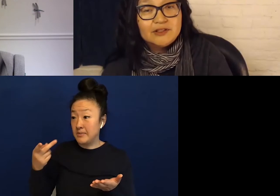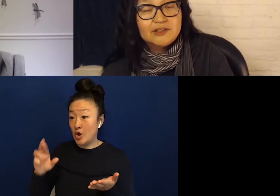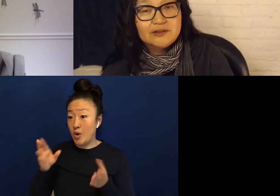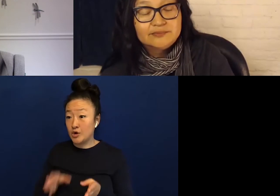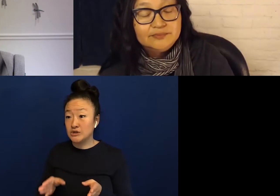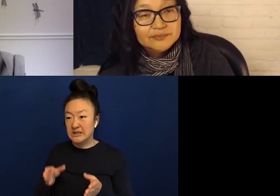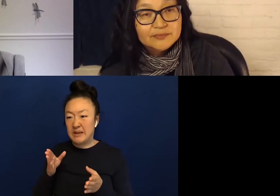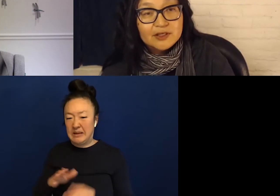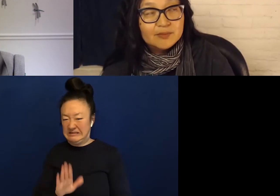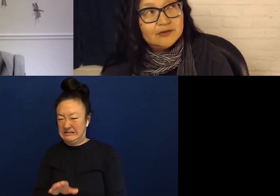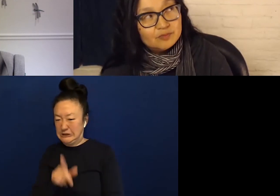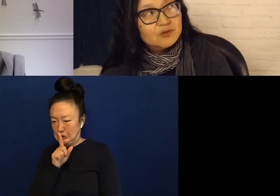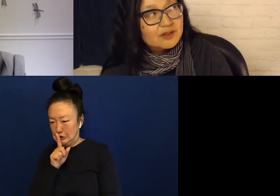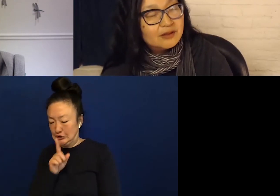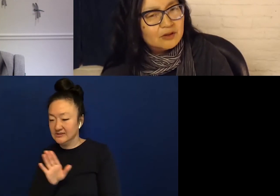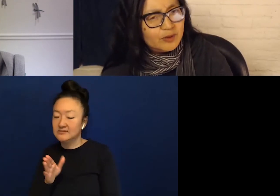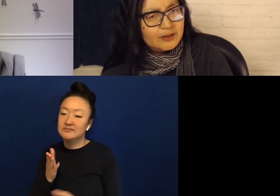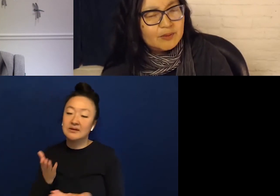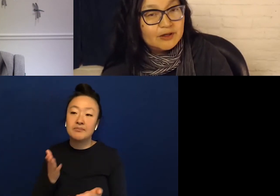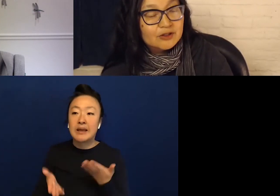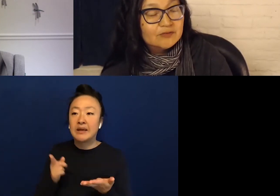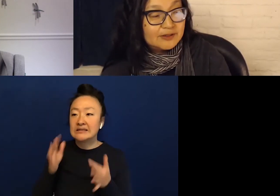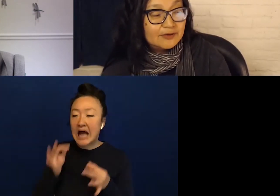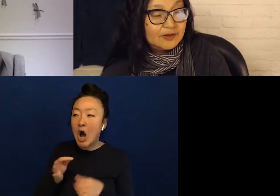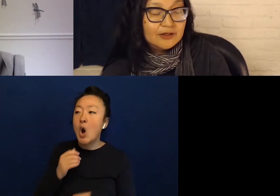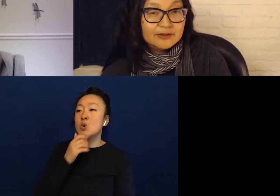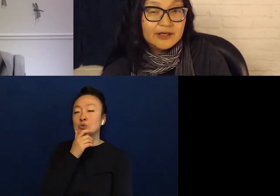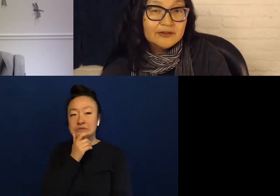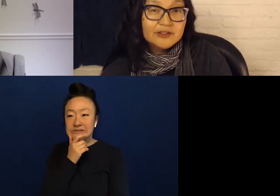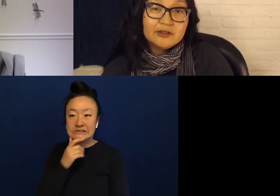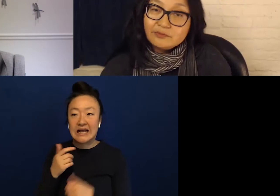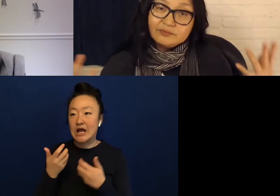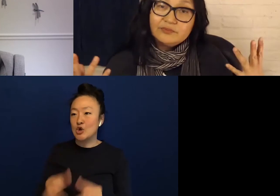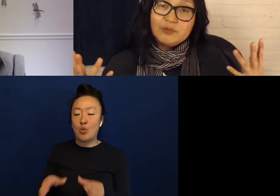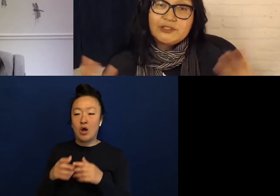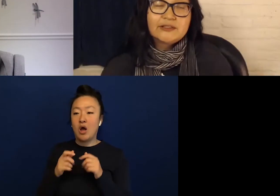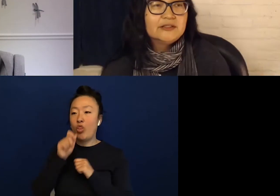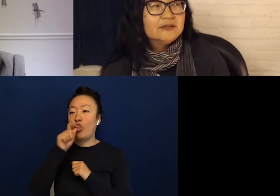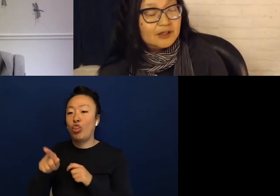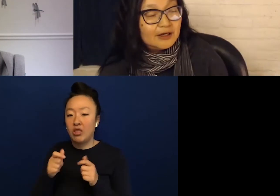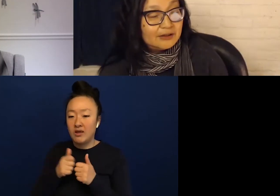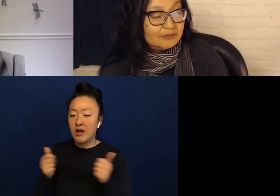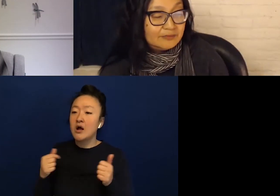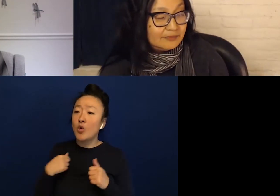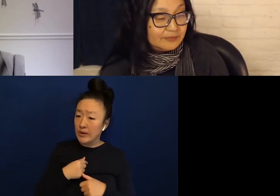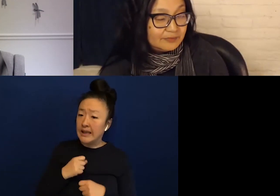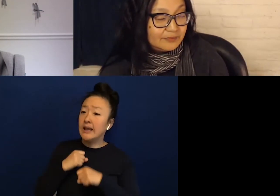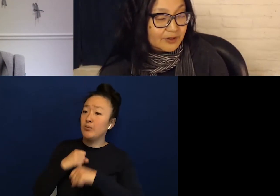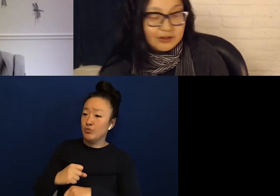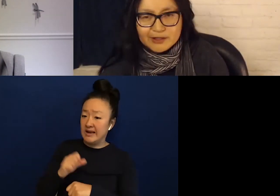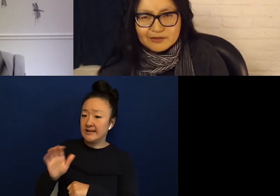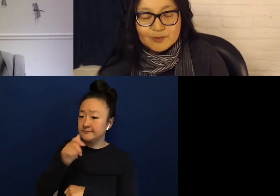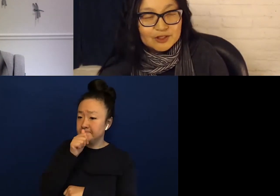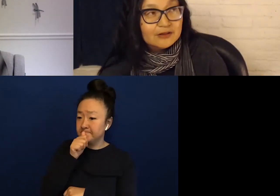not have wanted to, he might have decided, oh wait, maybe I don't want this out there. And, Mhm. we protected him.